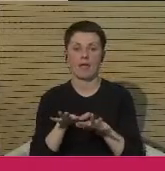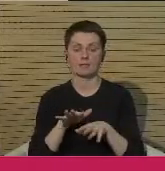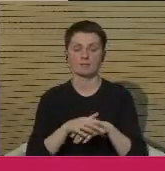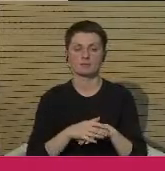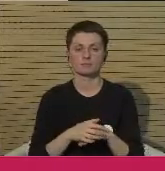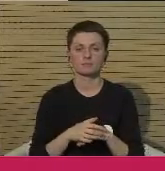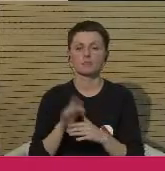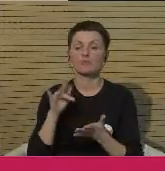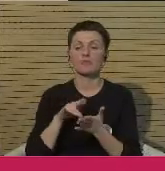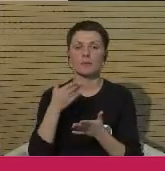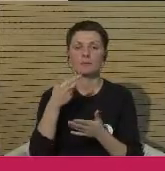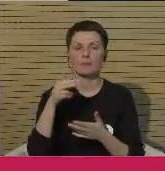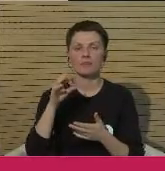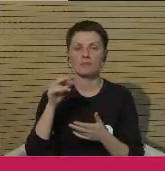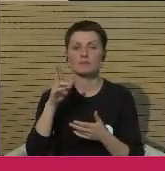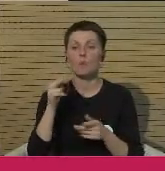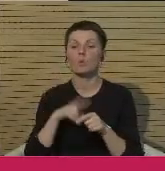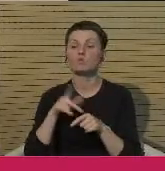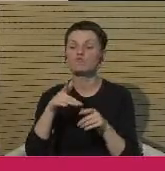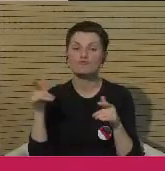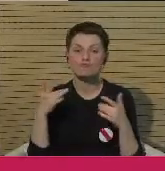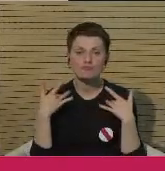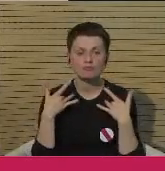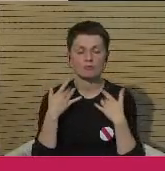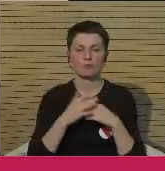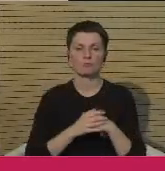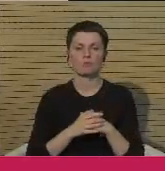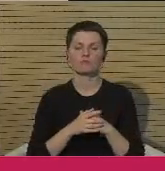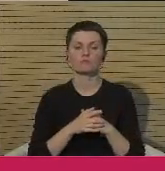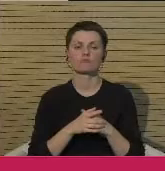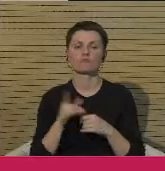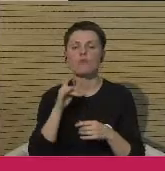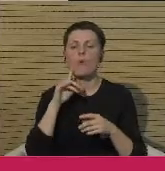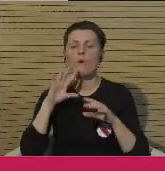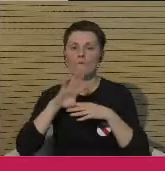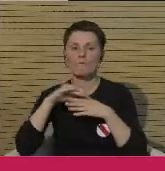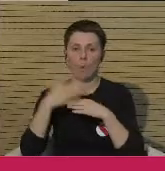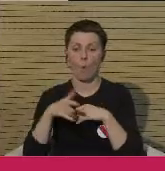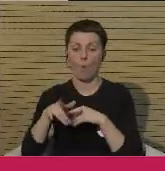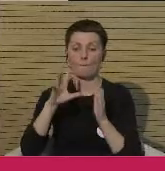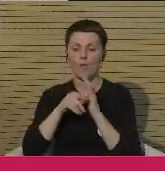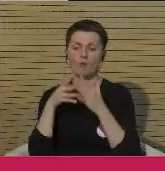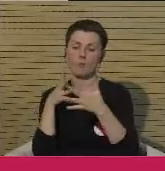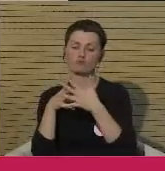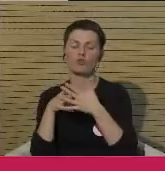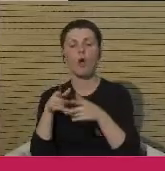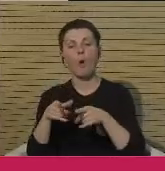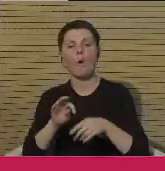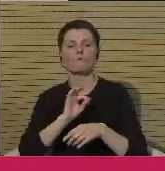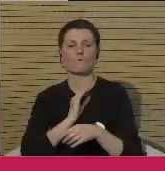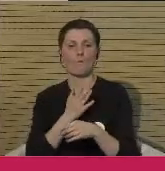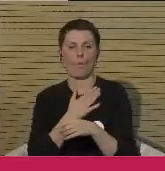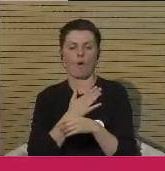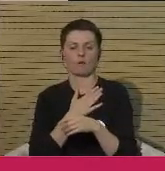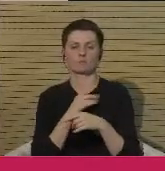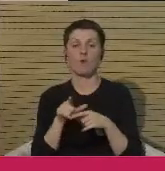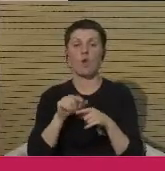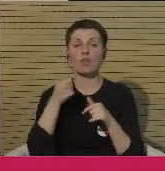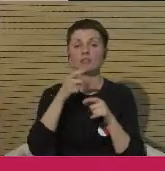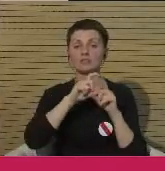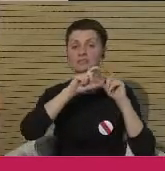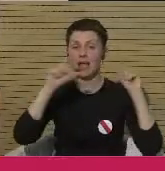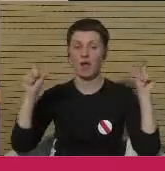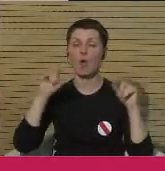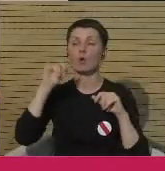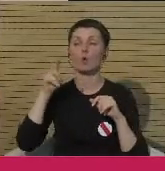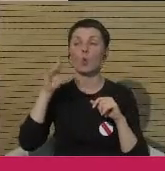really still really effective, really valid. People learn about places where they need. They start